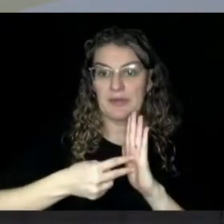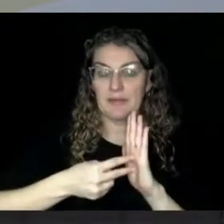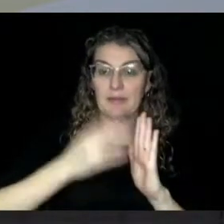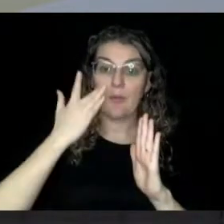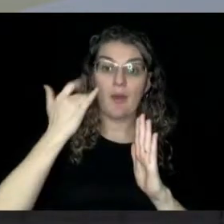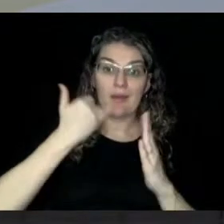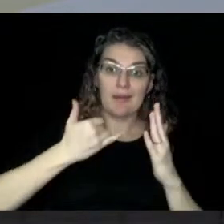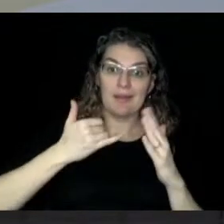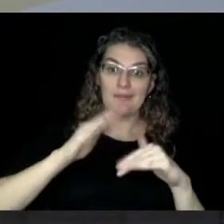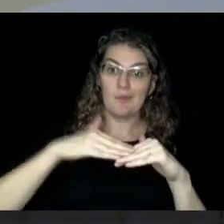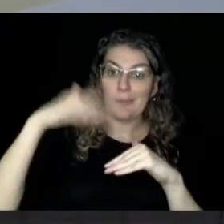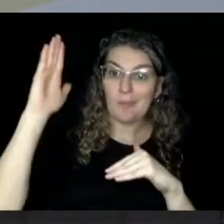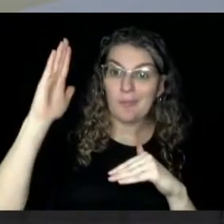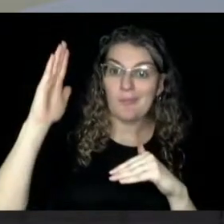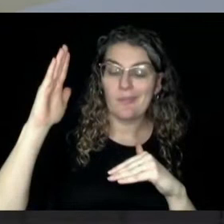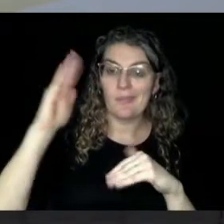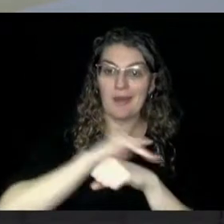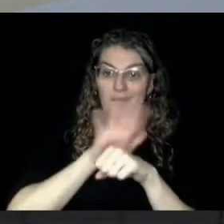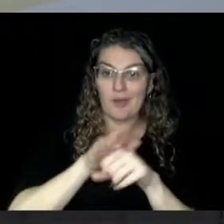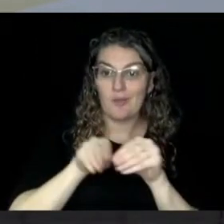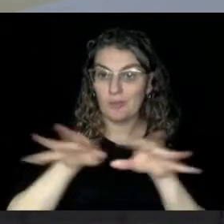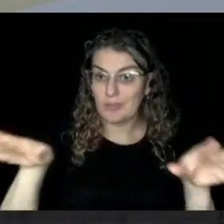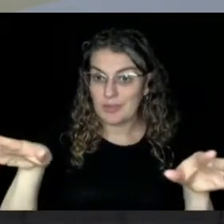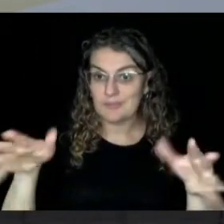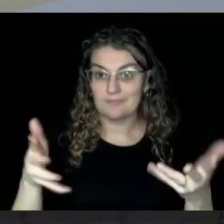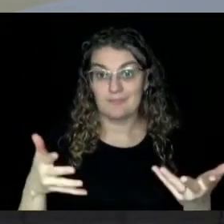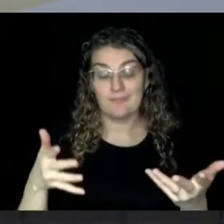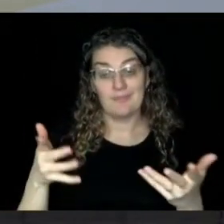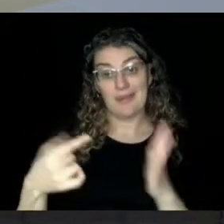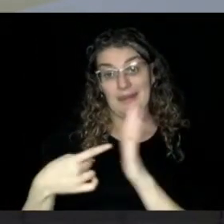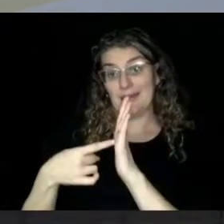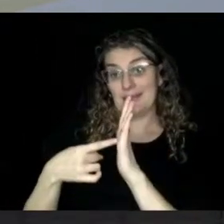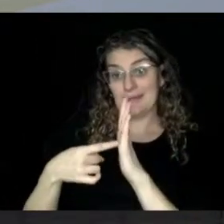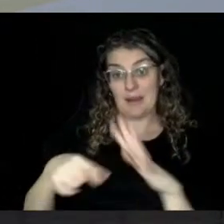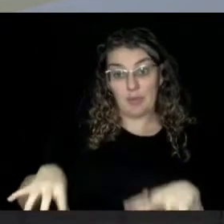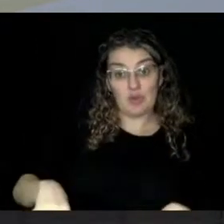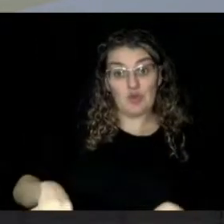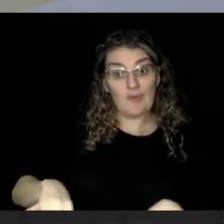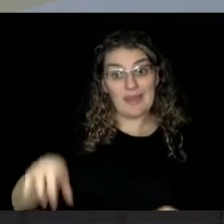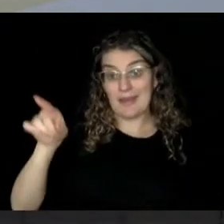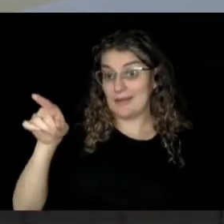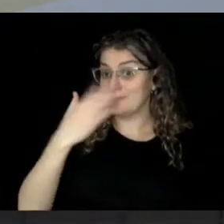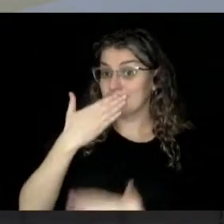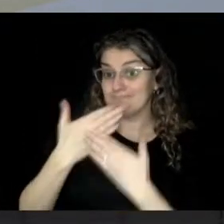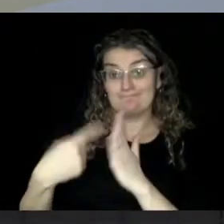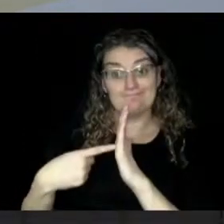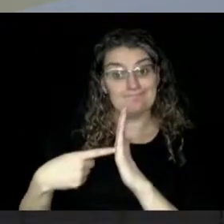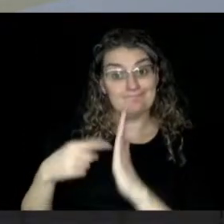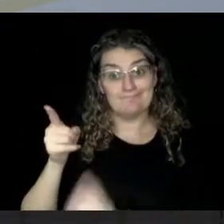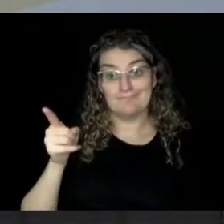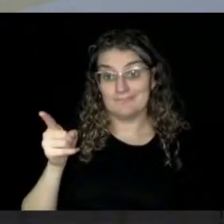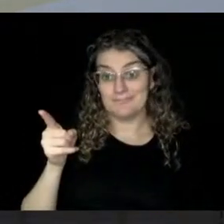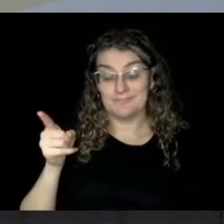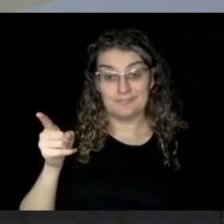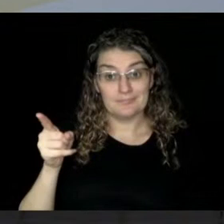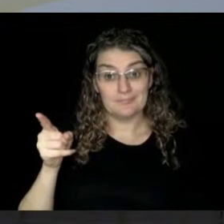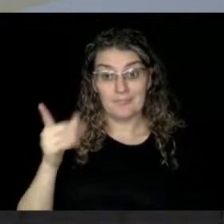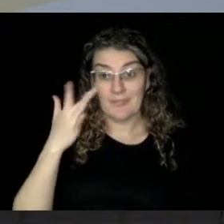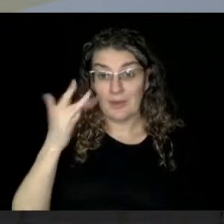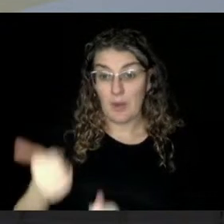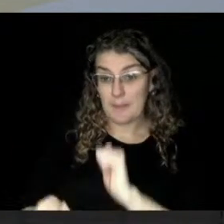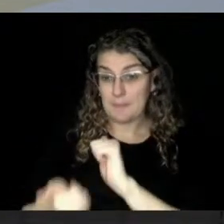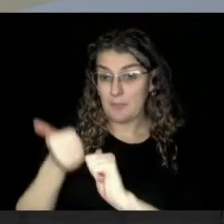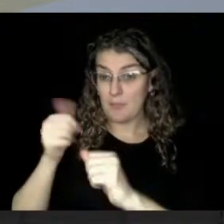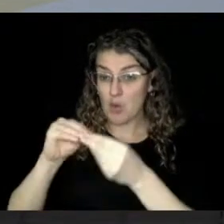to circulate. And I think the Newfoundland and Labrador example was a really good one. And so much of that spread,